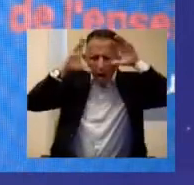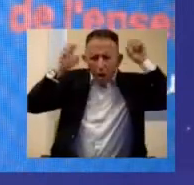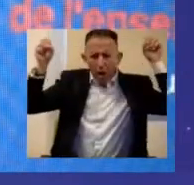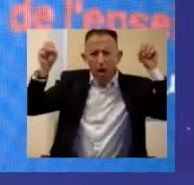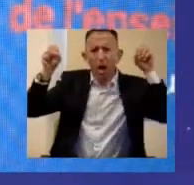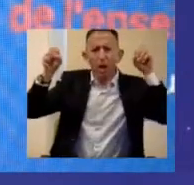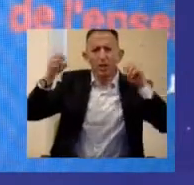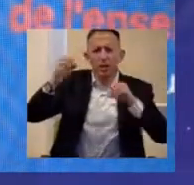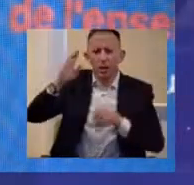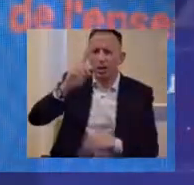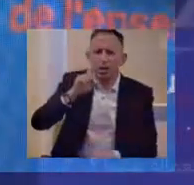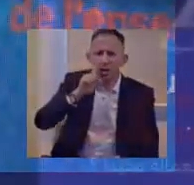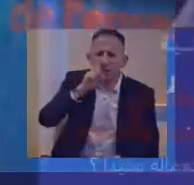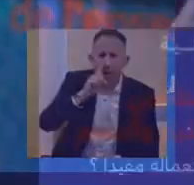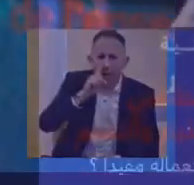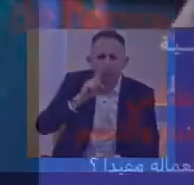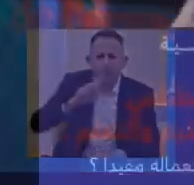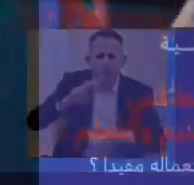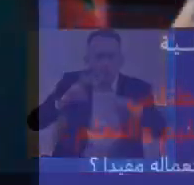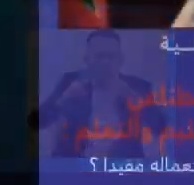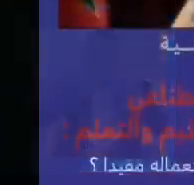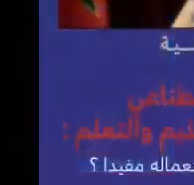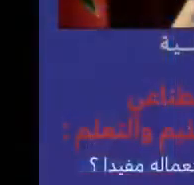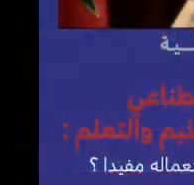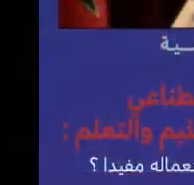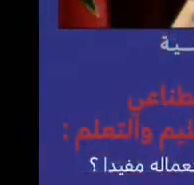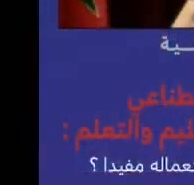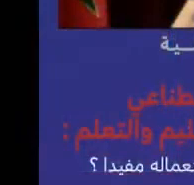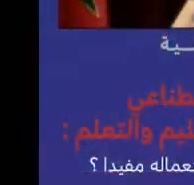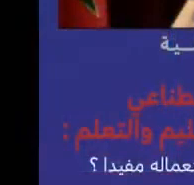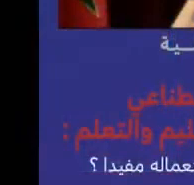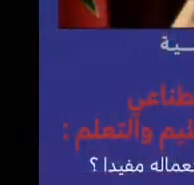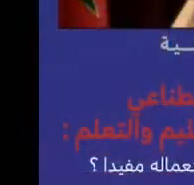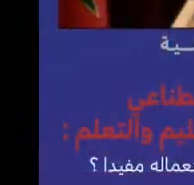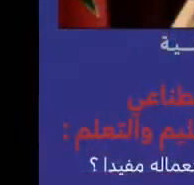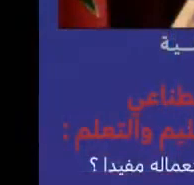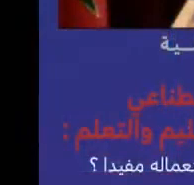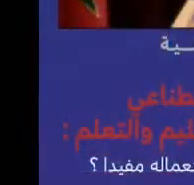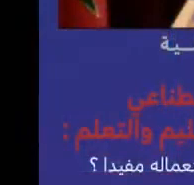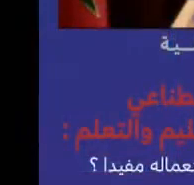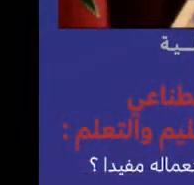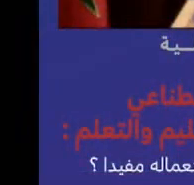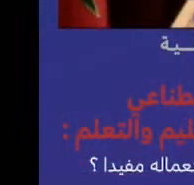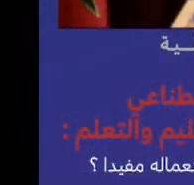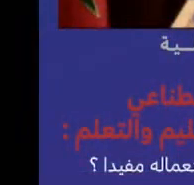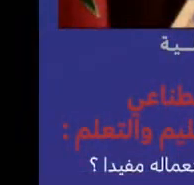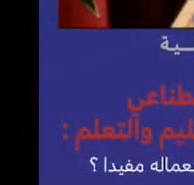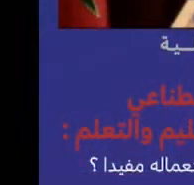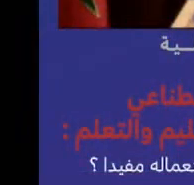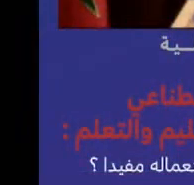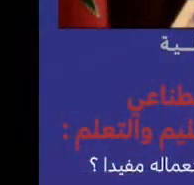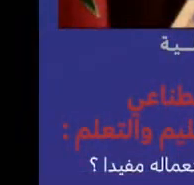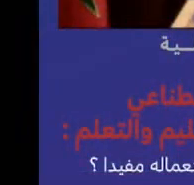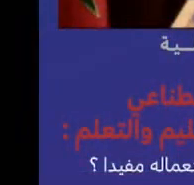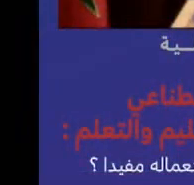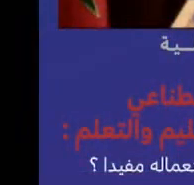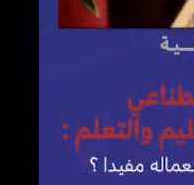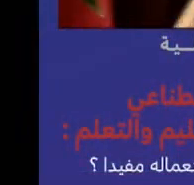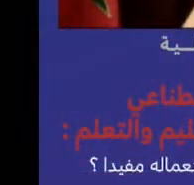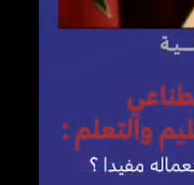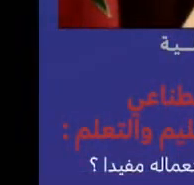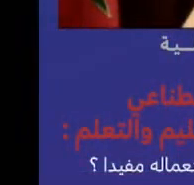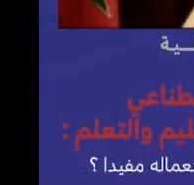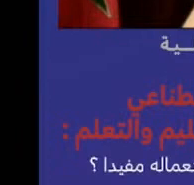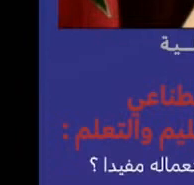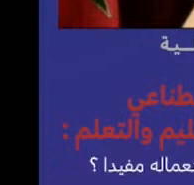Academy of Hassan II of the Sciences and the Technical Sciences at the city of Toulouse,